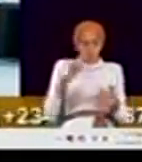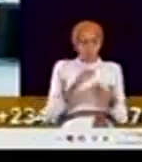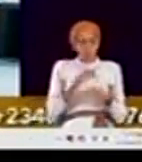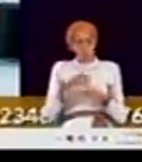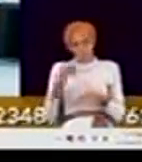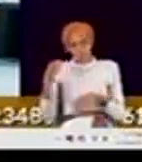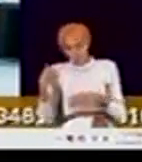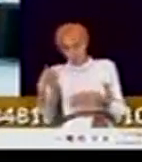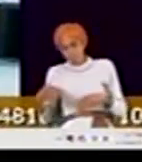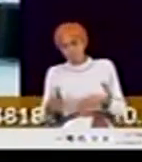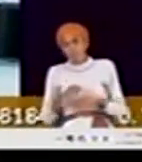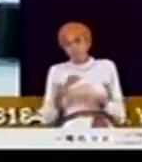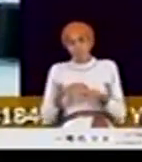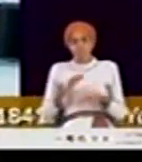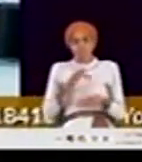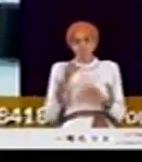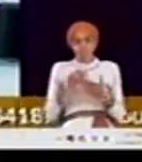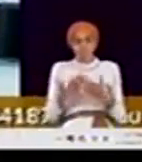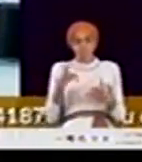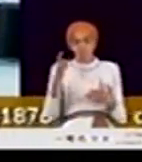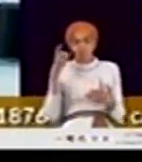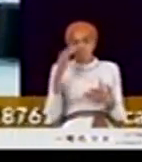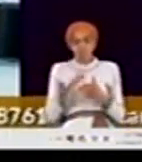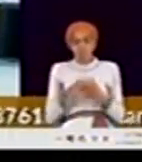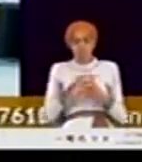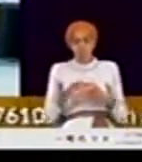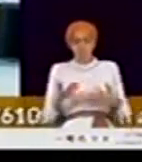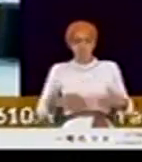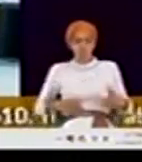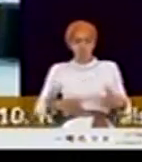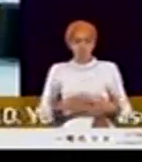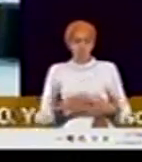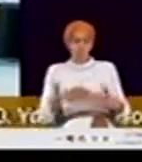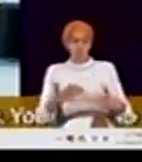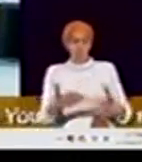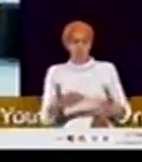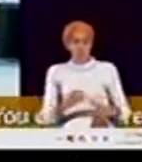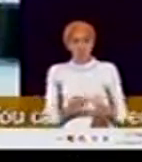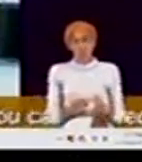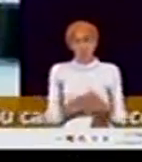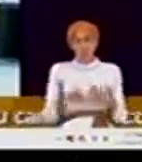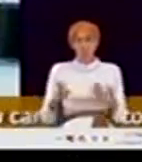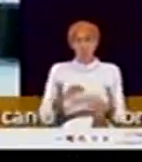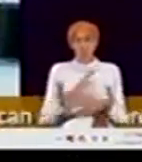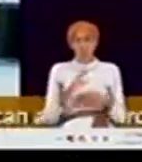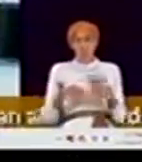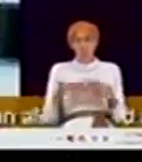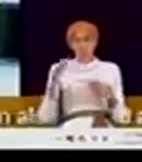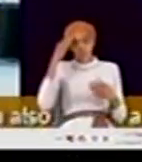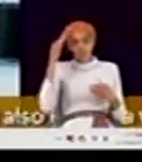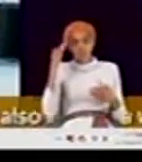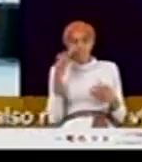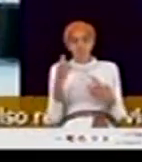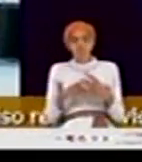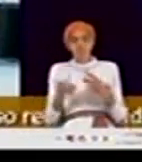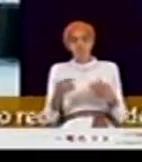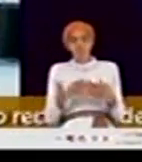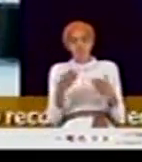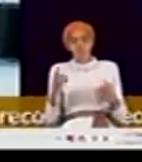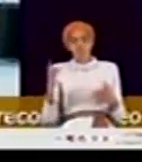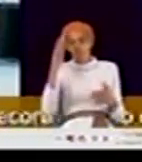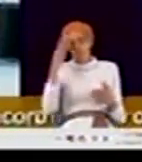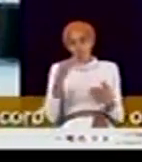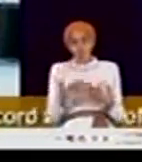all this my belly is gone now after that all my head is gone before I know the last